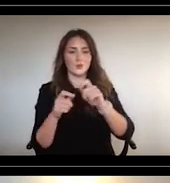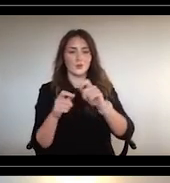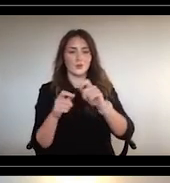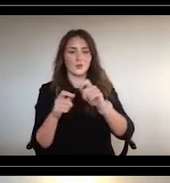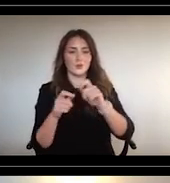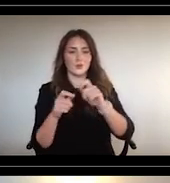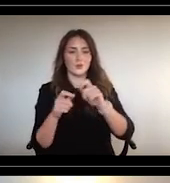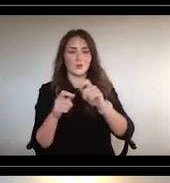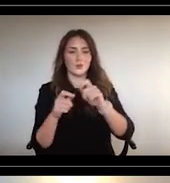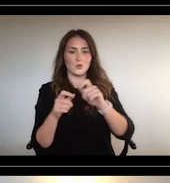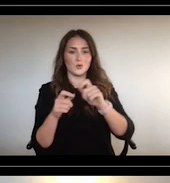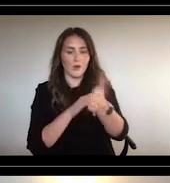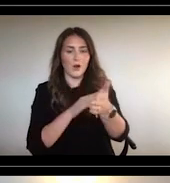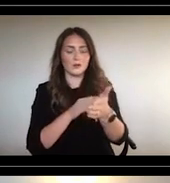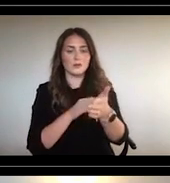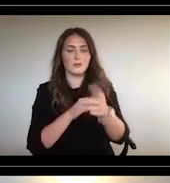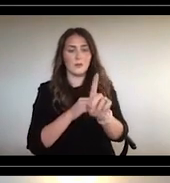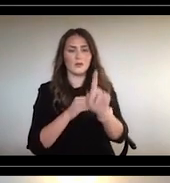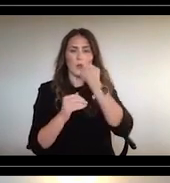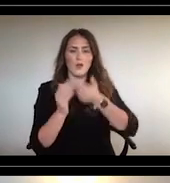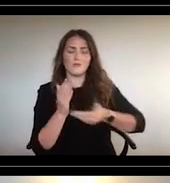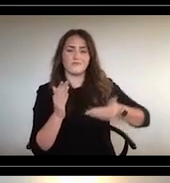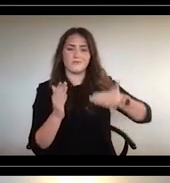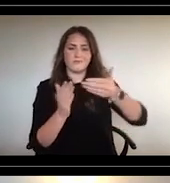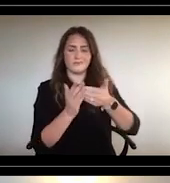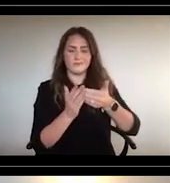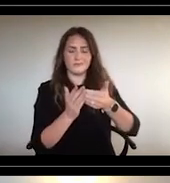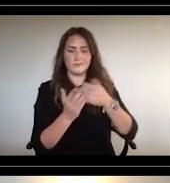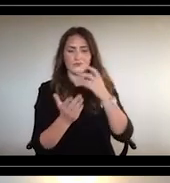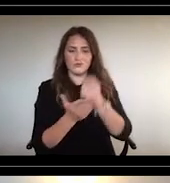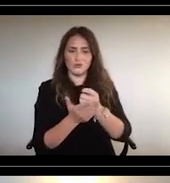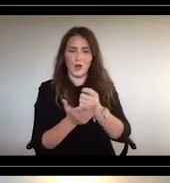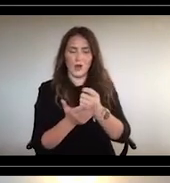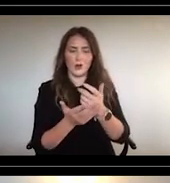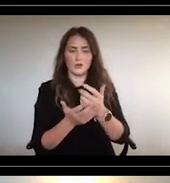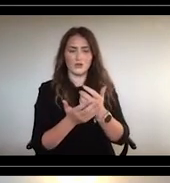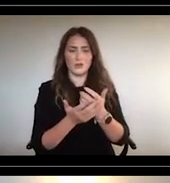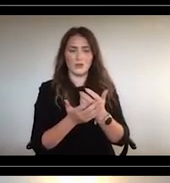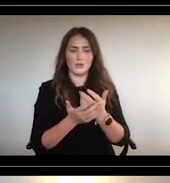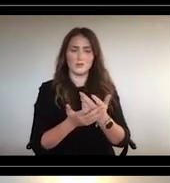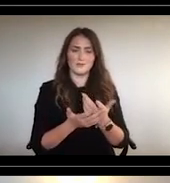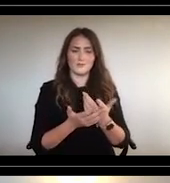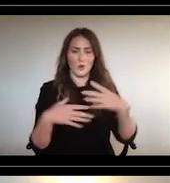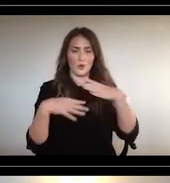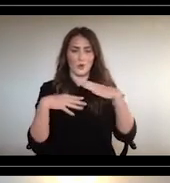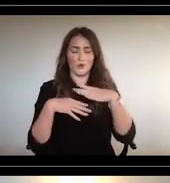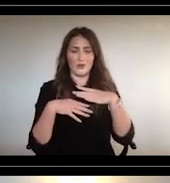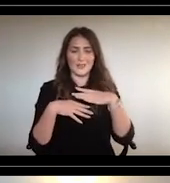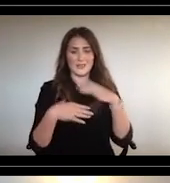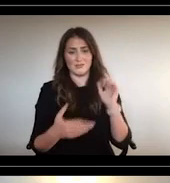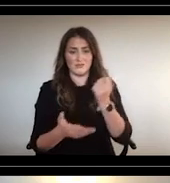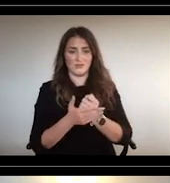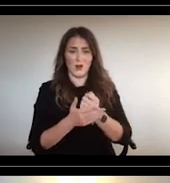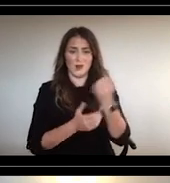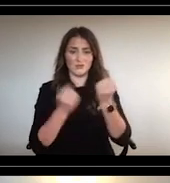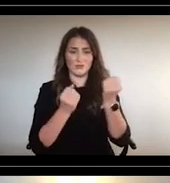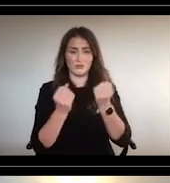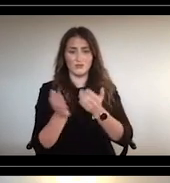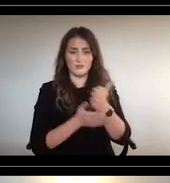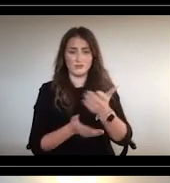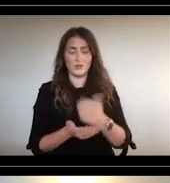this come as an additional expense to the already penalised road user? Tim, is it possible for you to take that